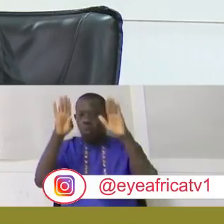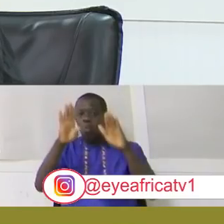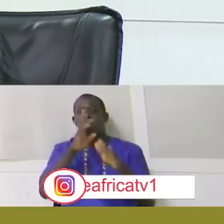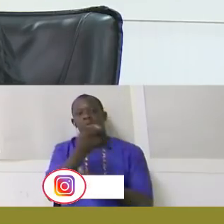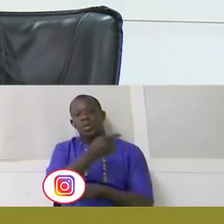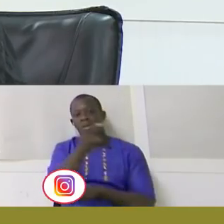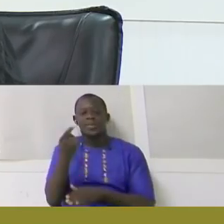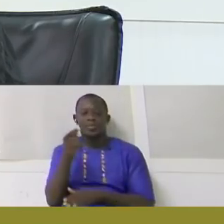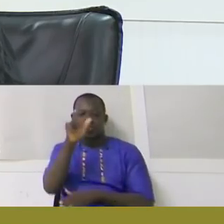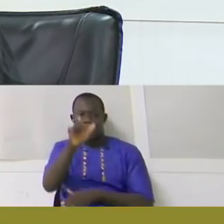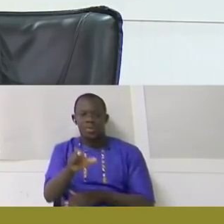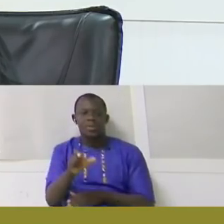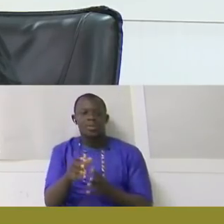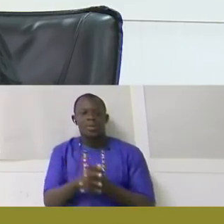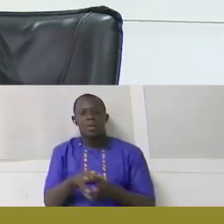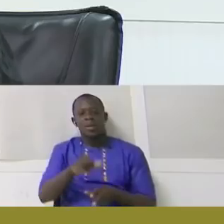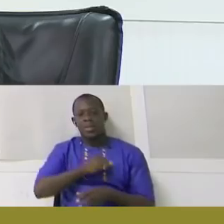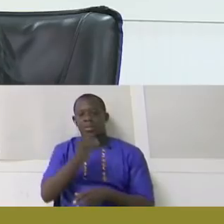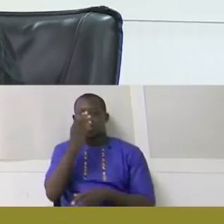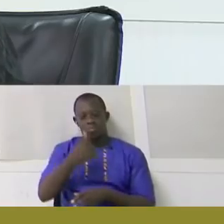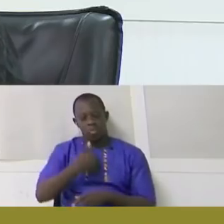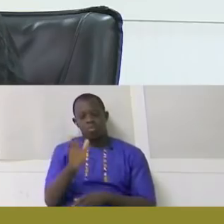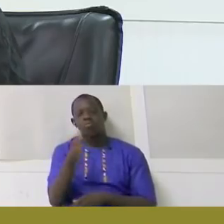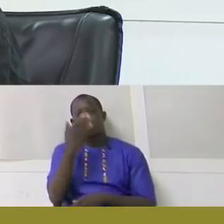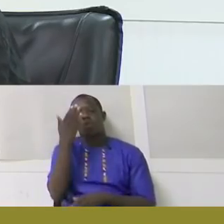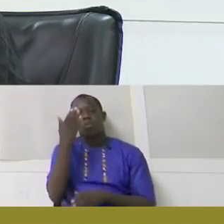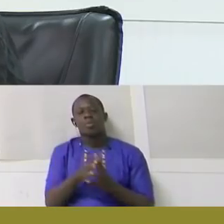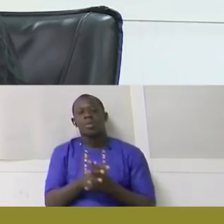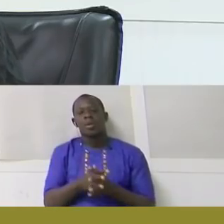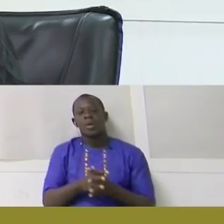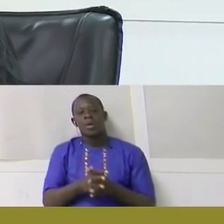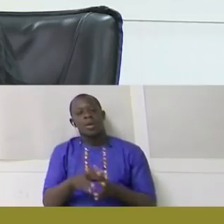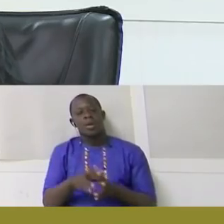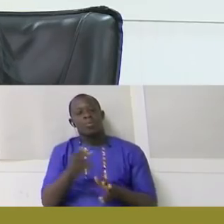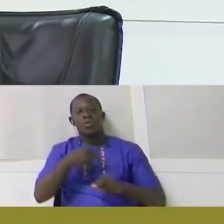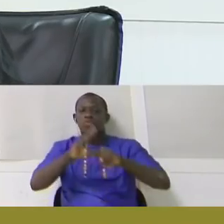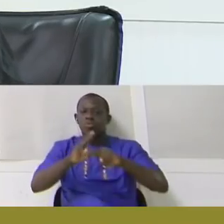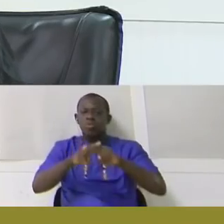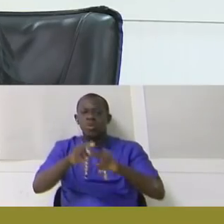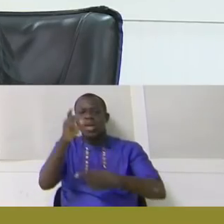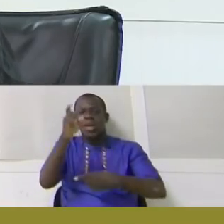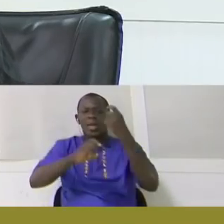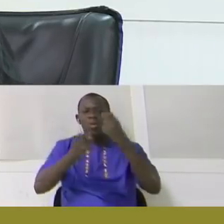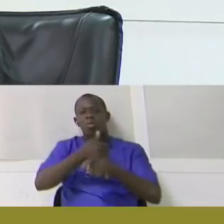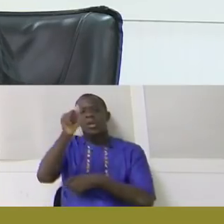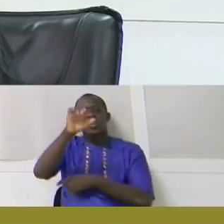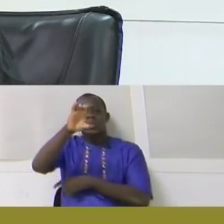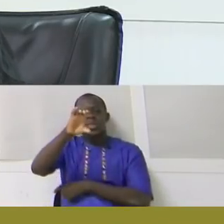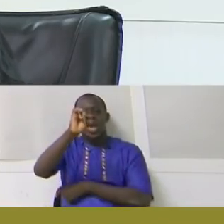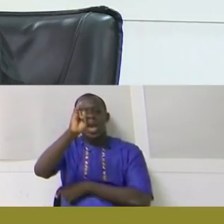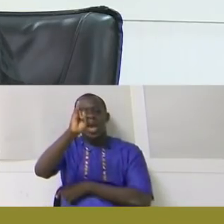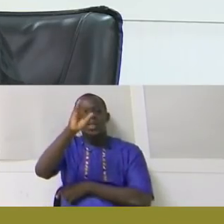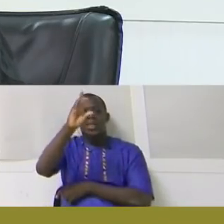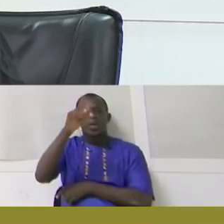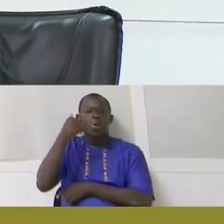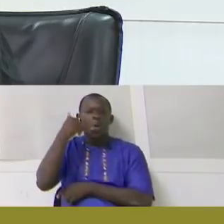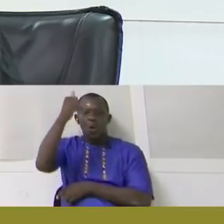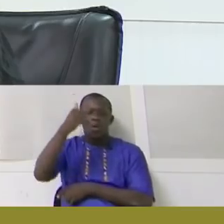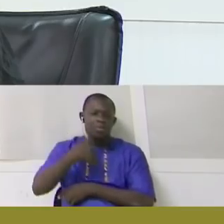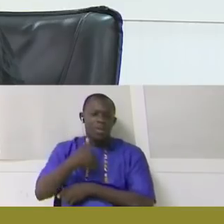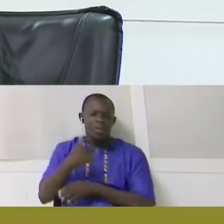they are. Mune ma mage dem. He said to me, I'm going. Motoga had been in CID call ma. I sat down and another one